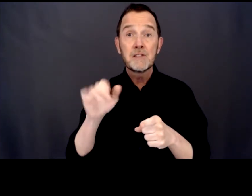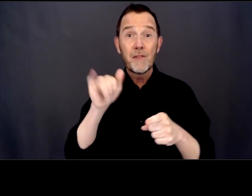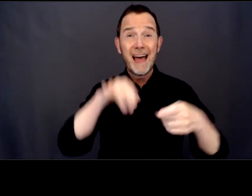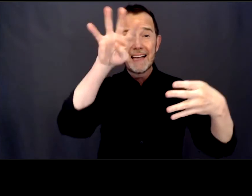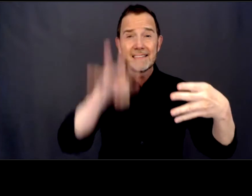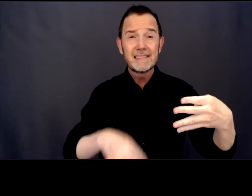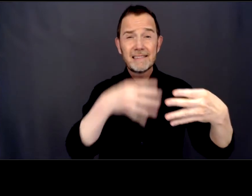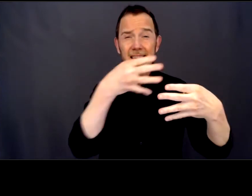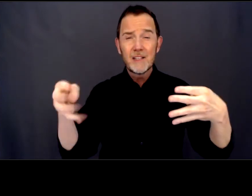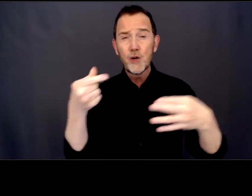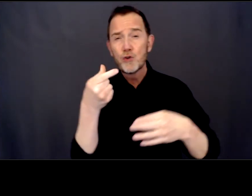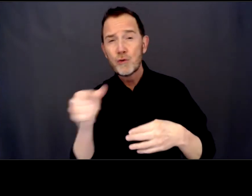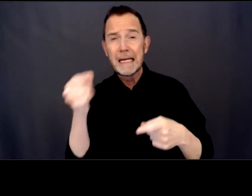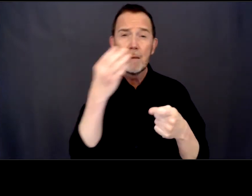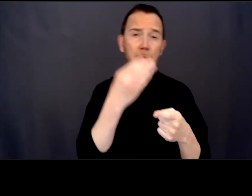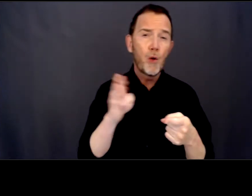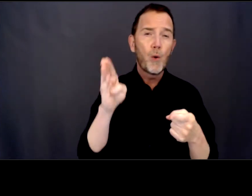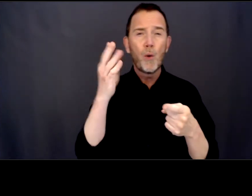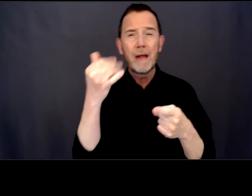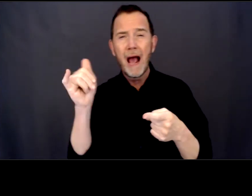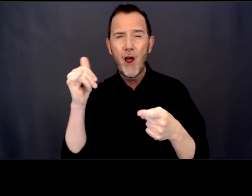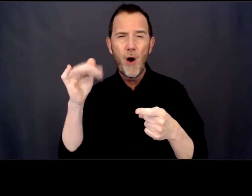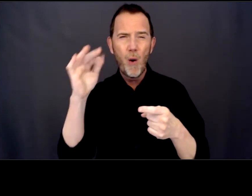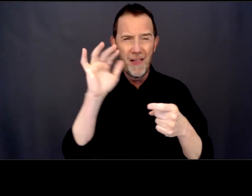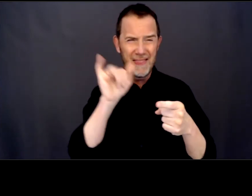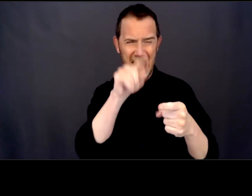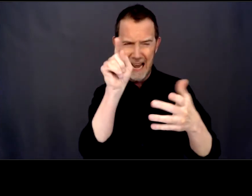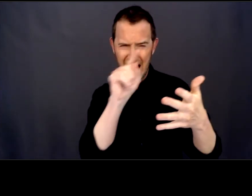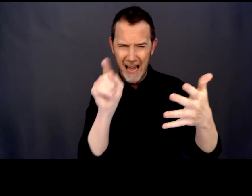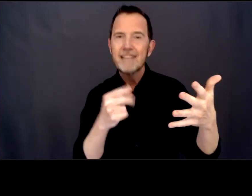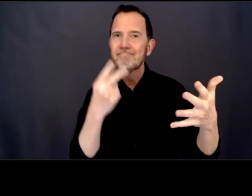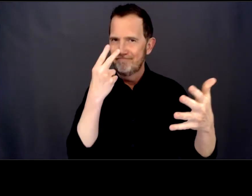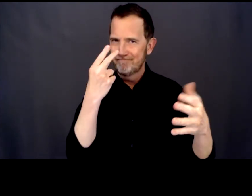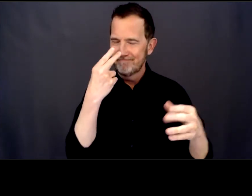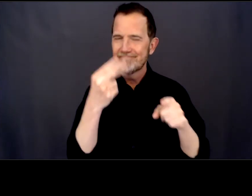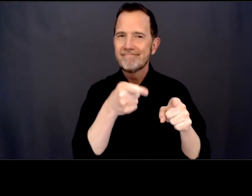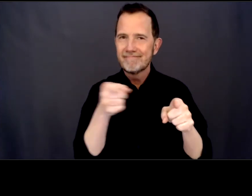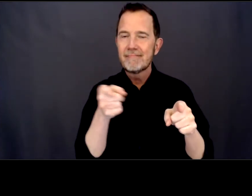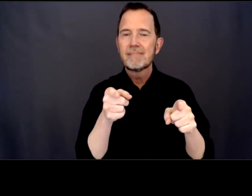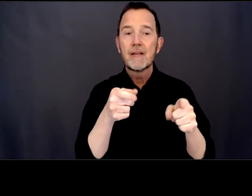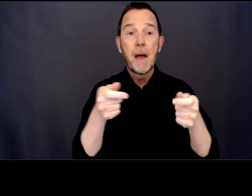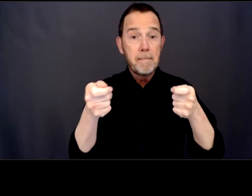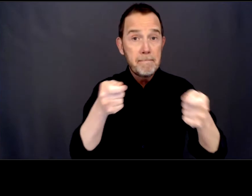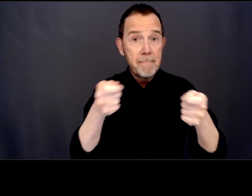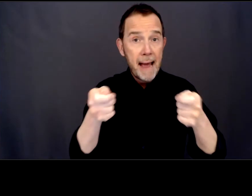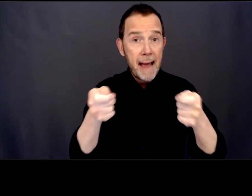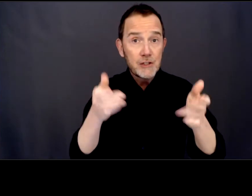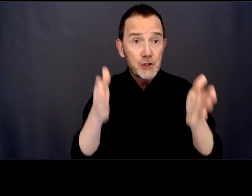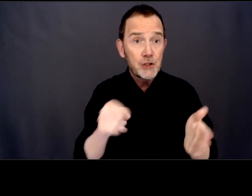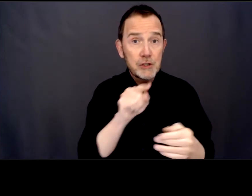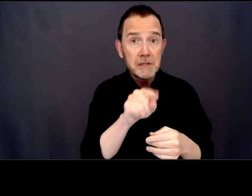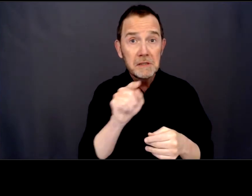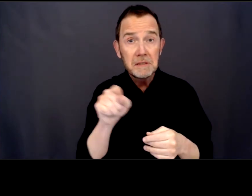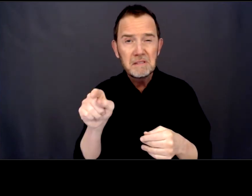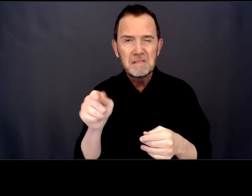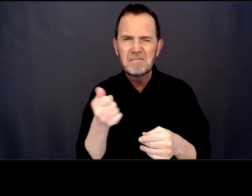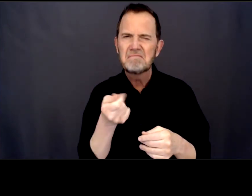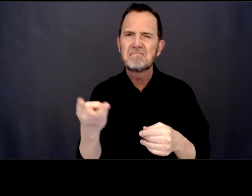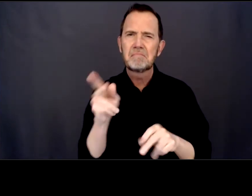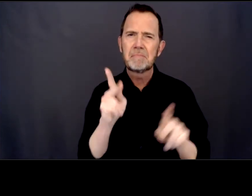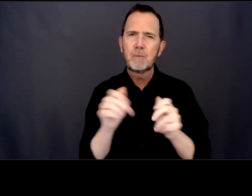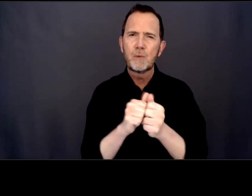shared. Managers are leaders in their organization. So if you don't have people with disabilities in management, they're not leading the organization, they're